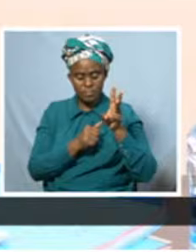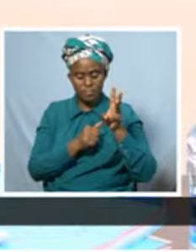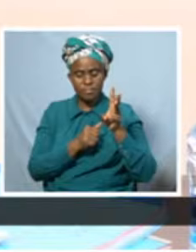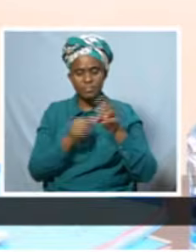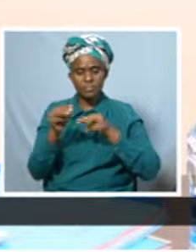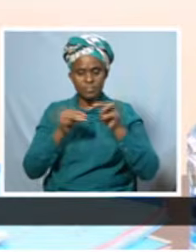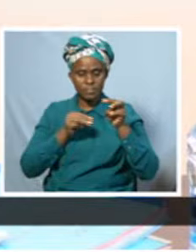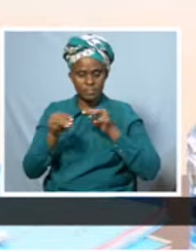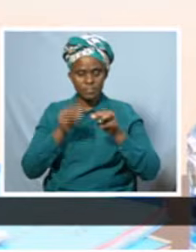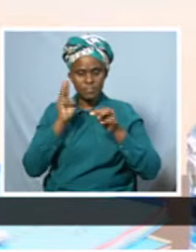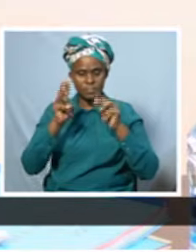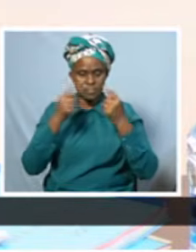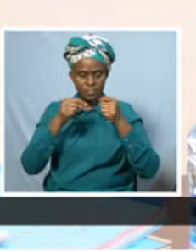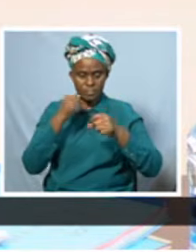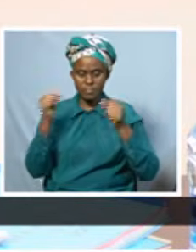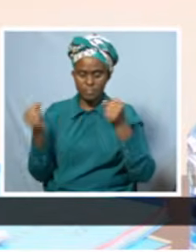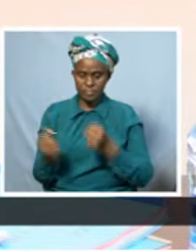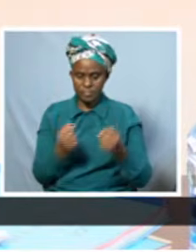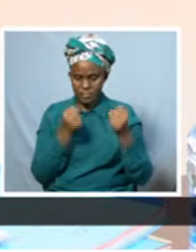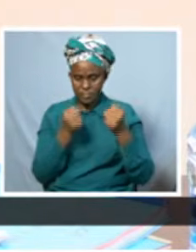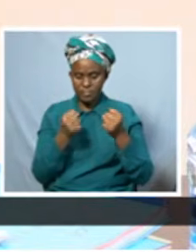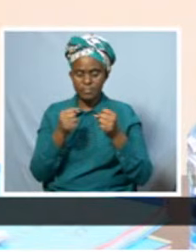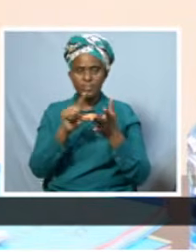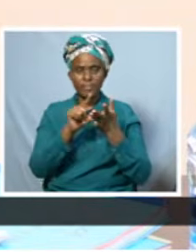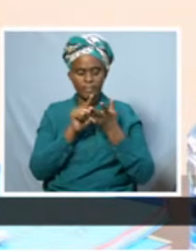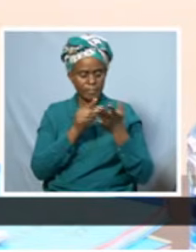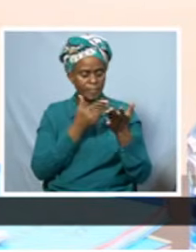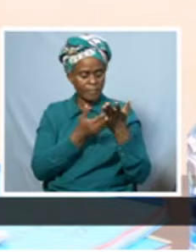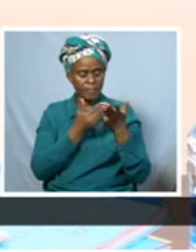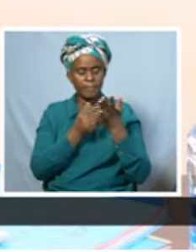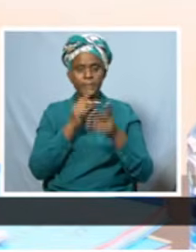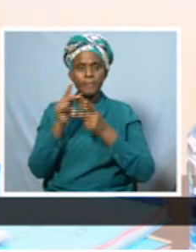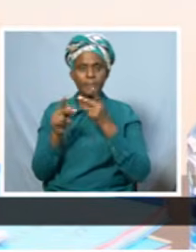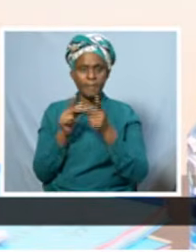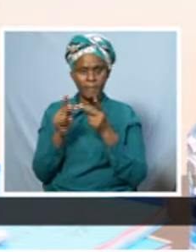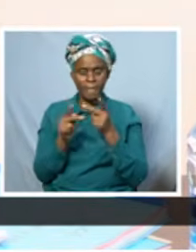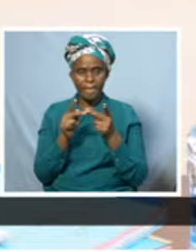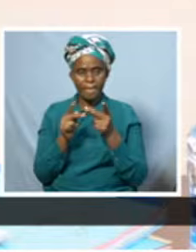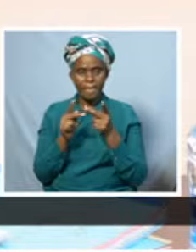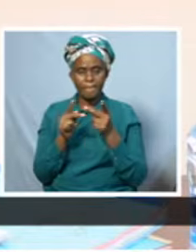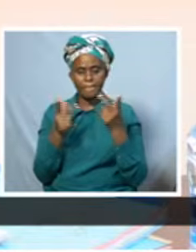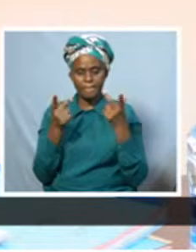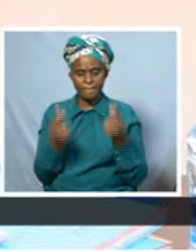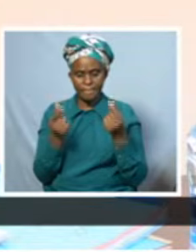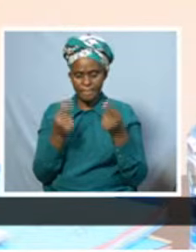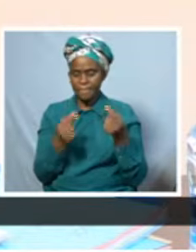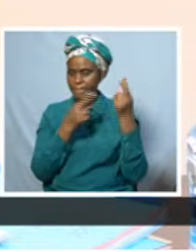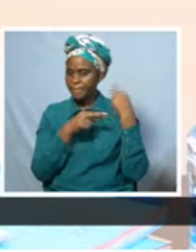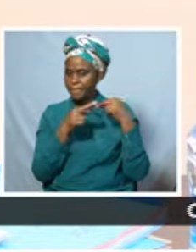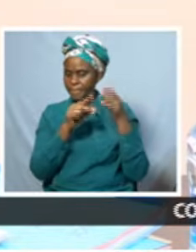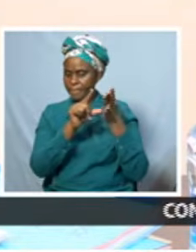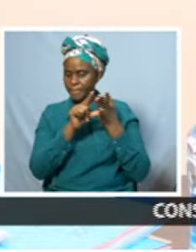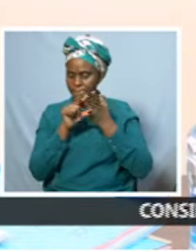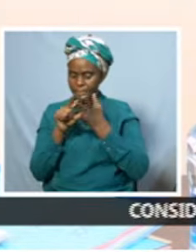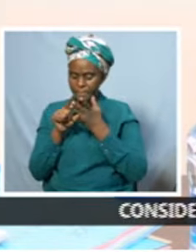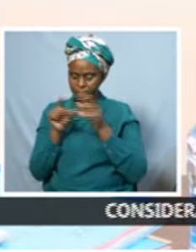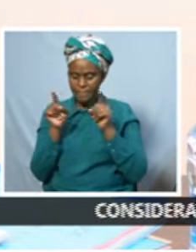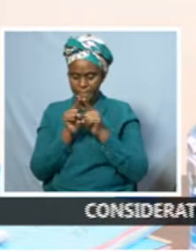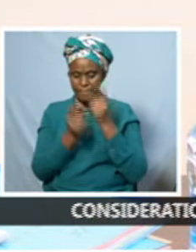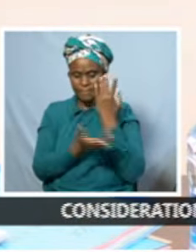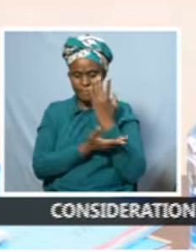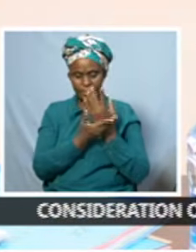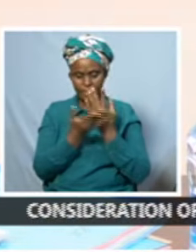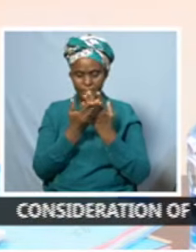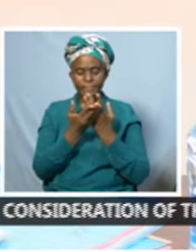That management will endeavor to strengthen loan recovery procedures, regularly reviewing loan portfolios, and enhance